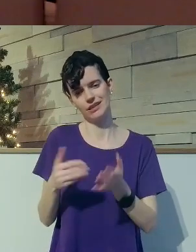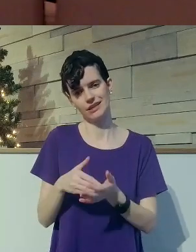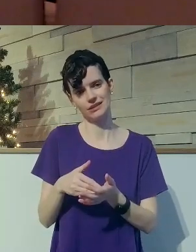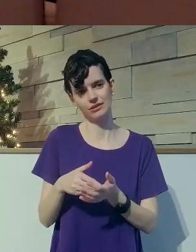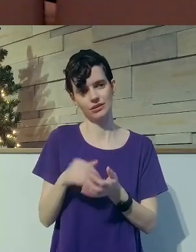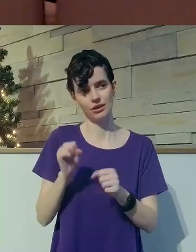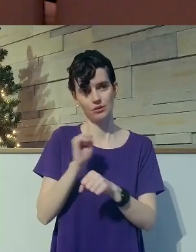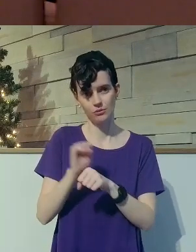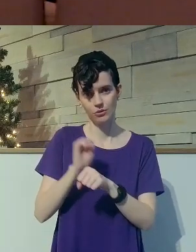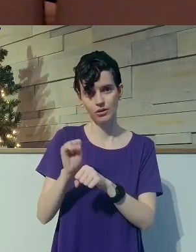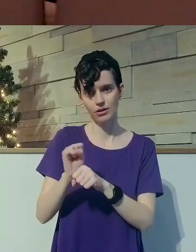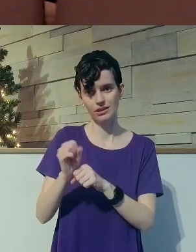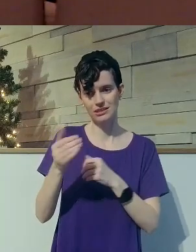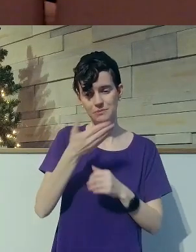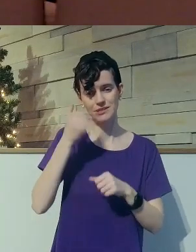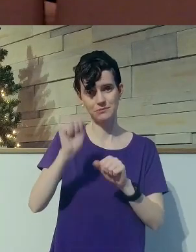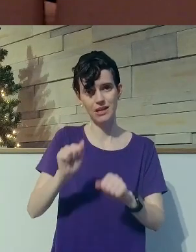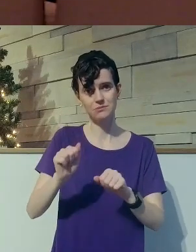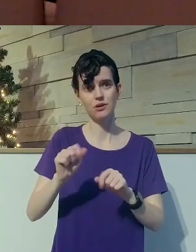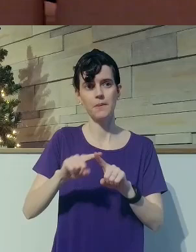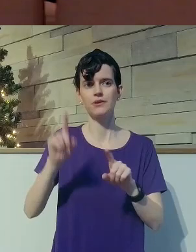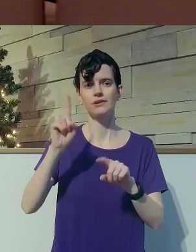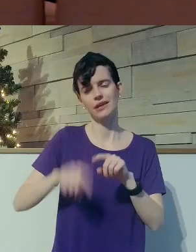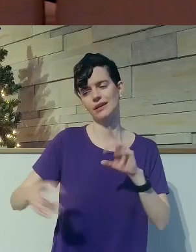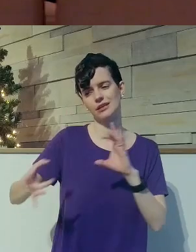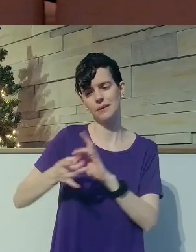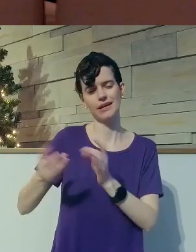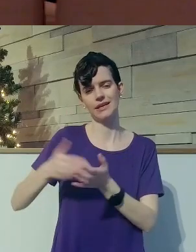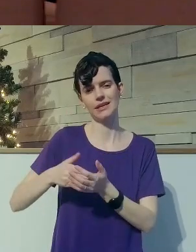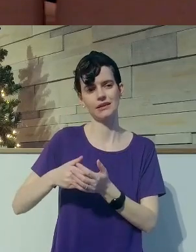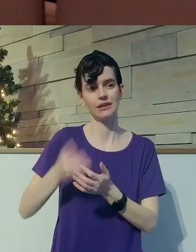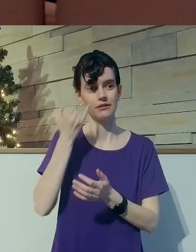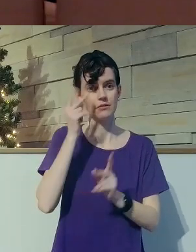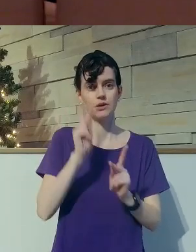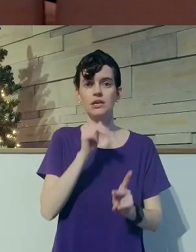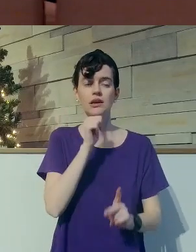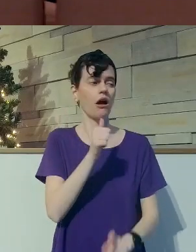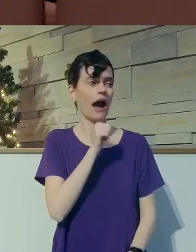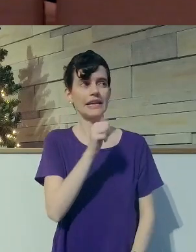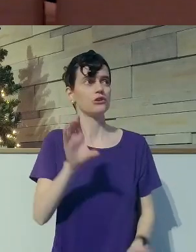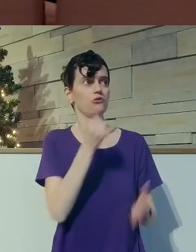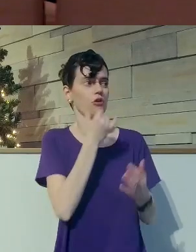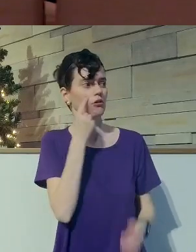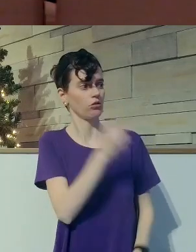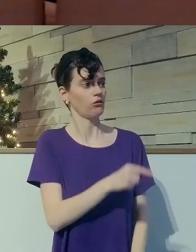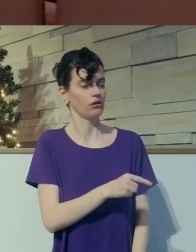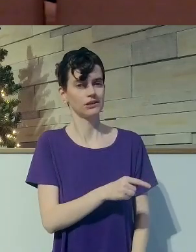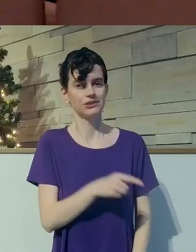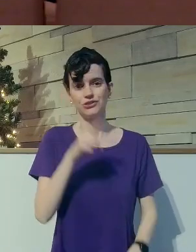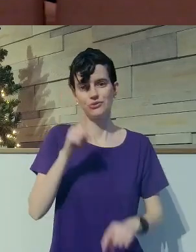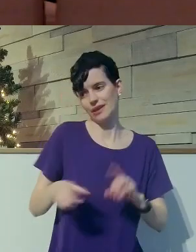You can work toward it that as best as you can, but there's no reconciliation. If the person does not admit that they've done anything wrong, there's